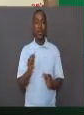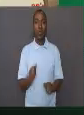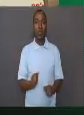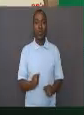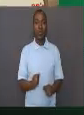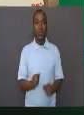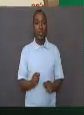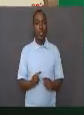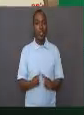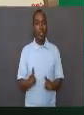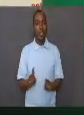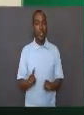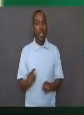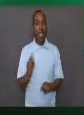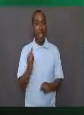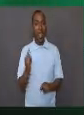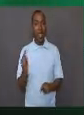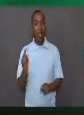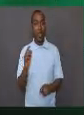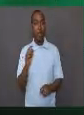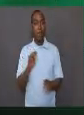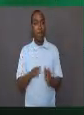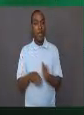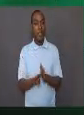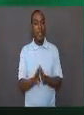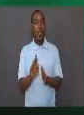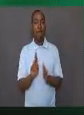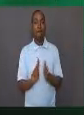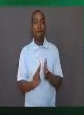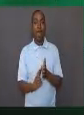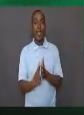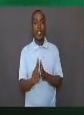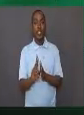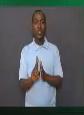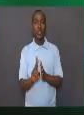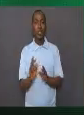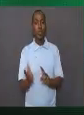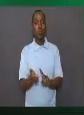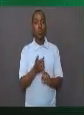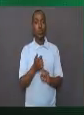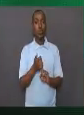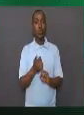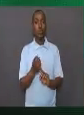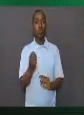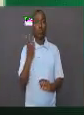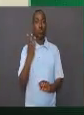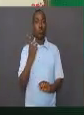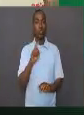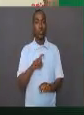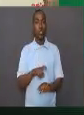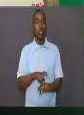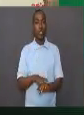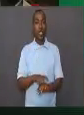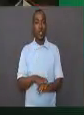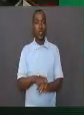but some bacteria and viruses may take several hours